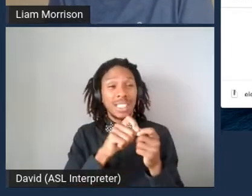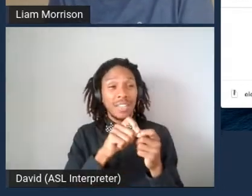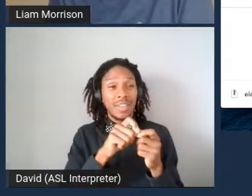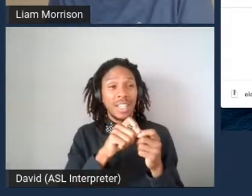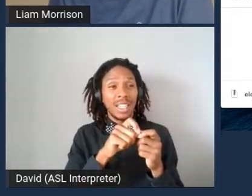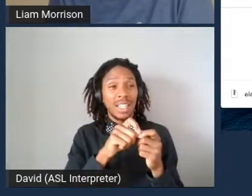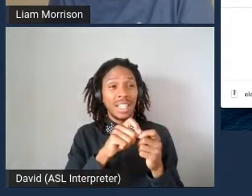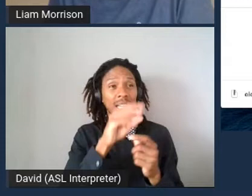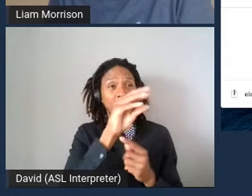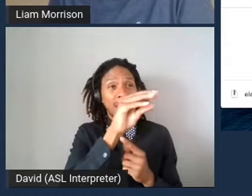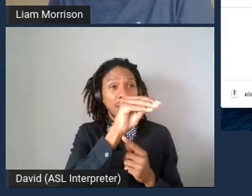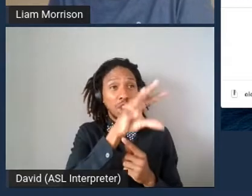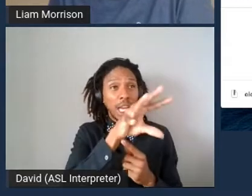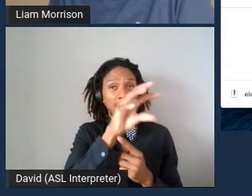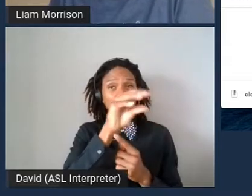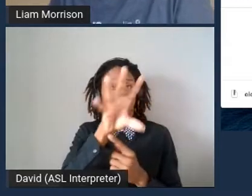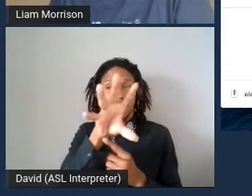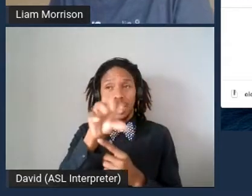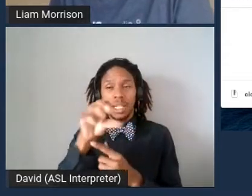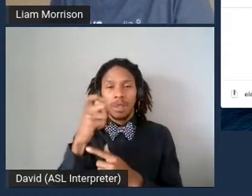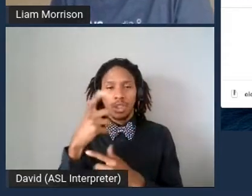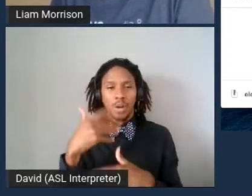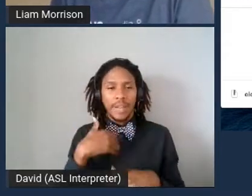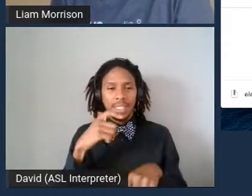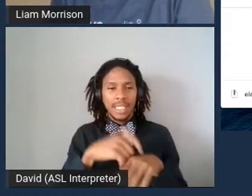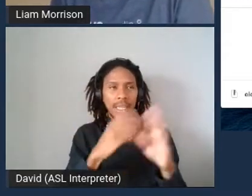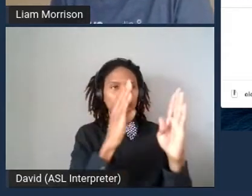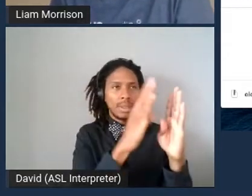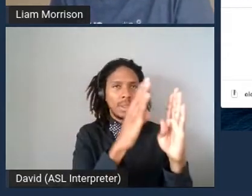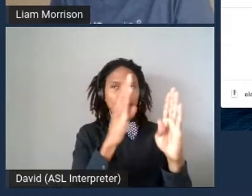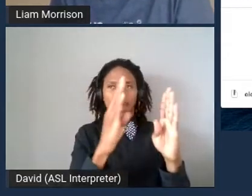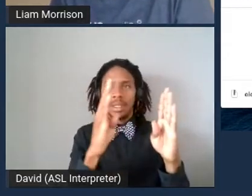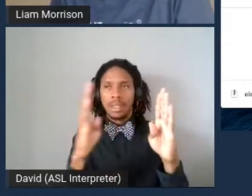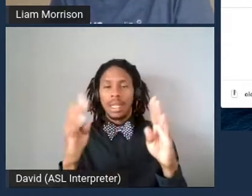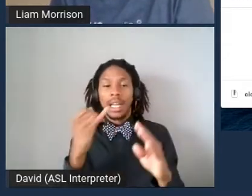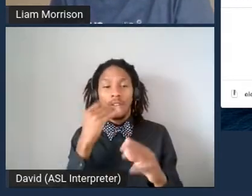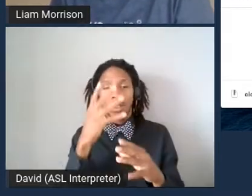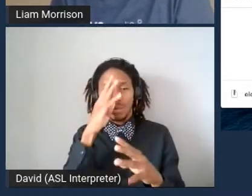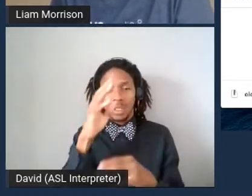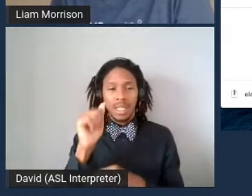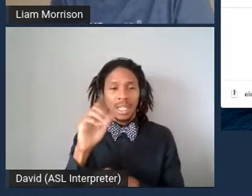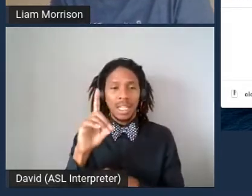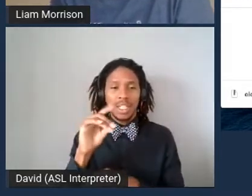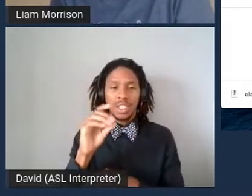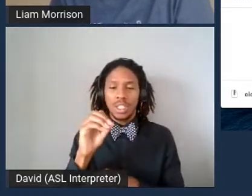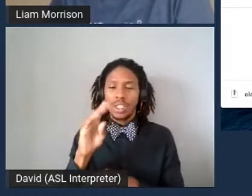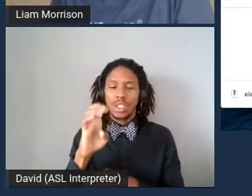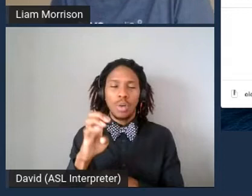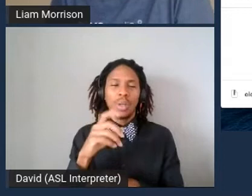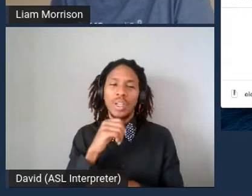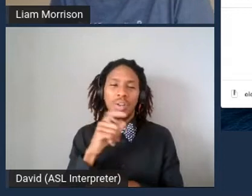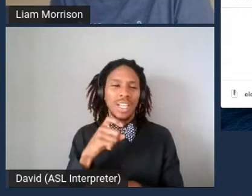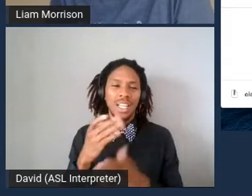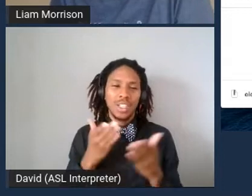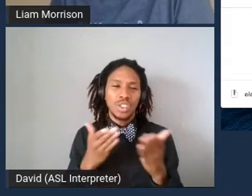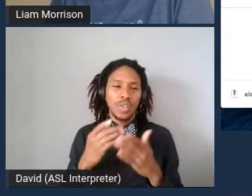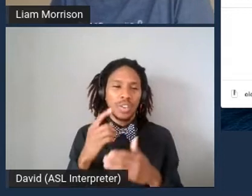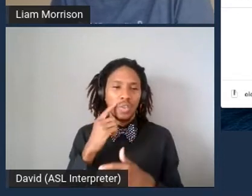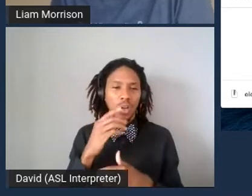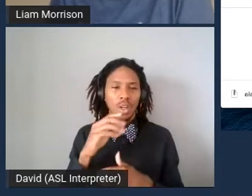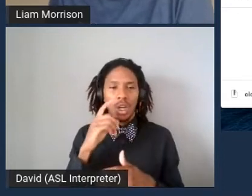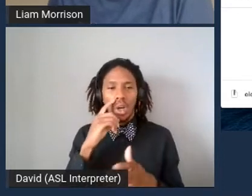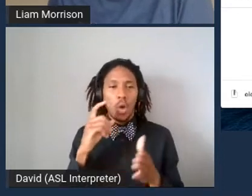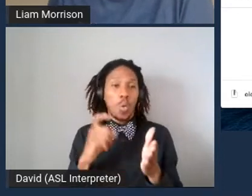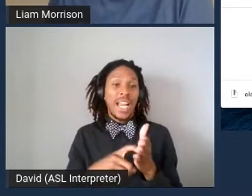us to tell you where your shots were because you have the timeline. If you created an Adobe, it's unlikely you need a service like Rekognition to come back and tell